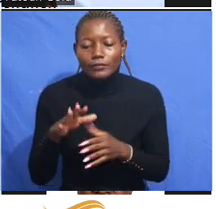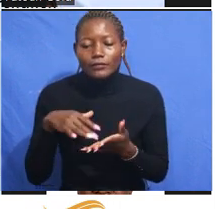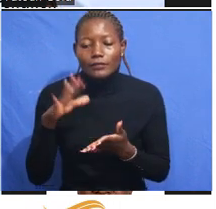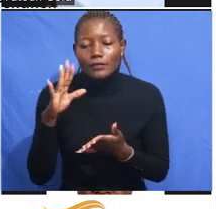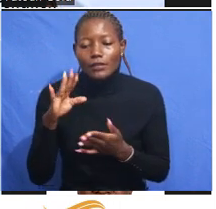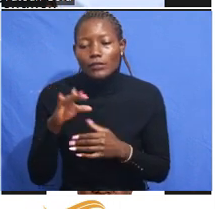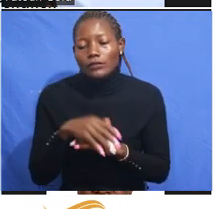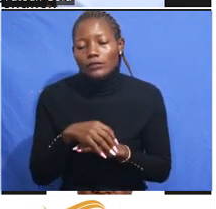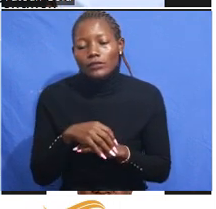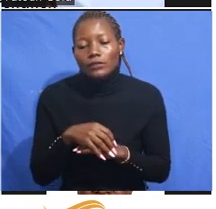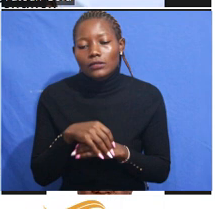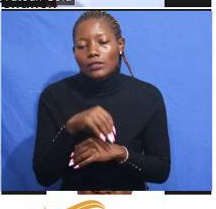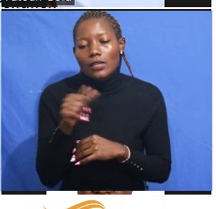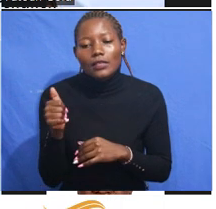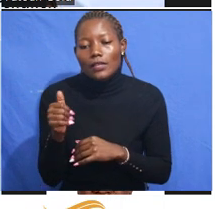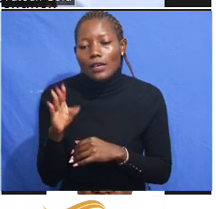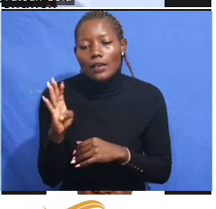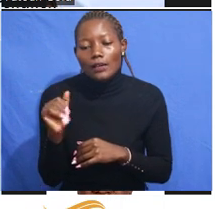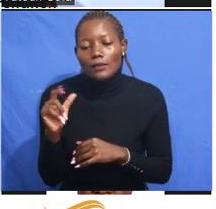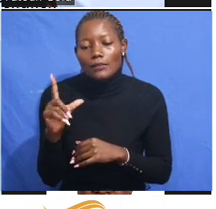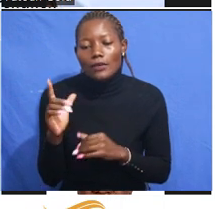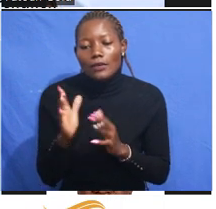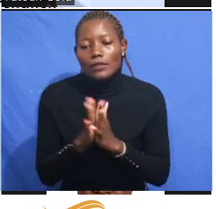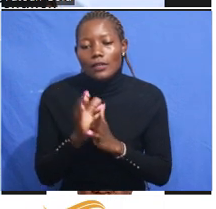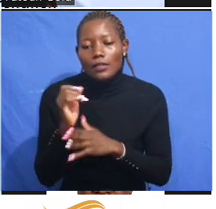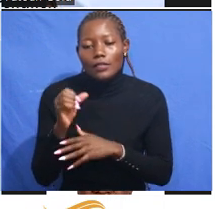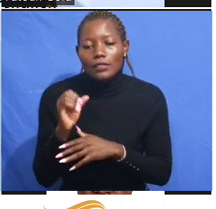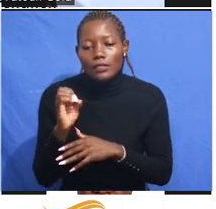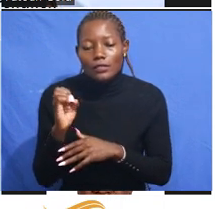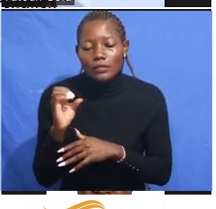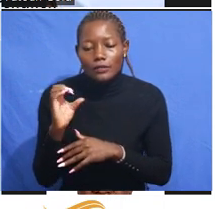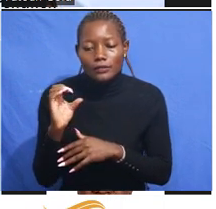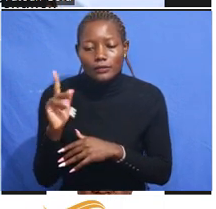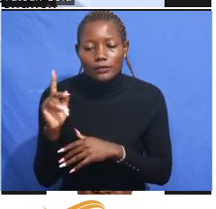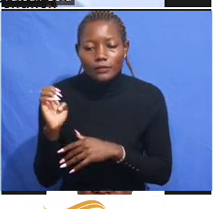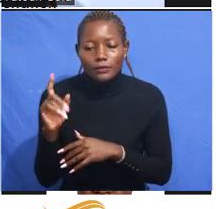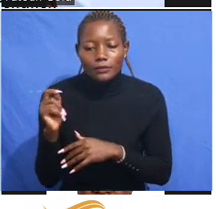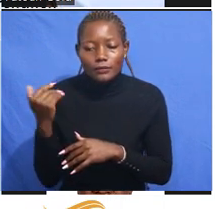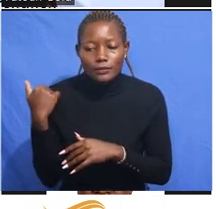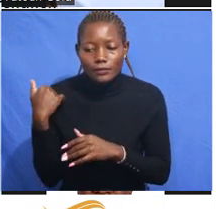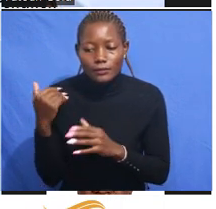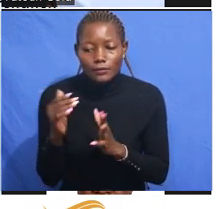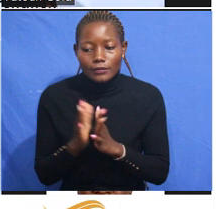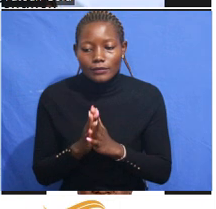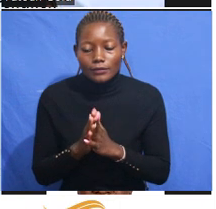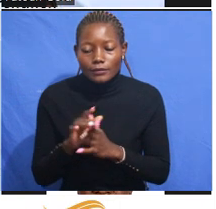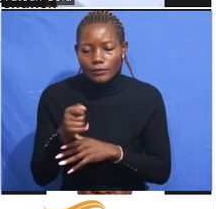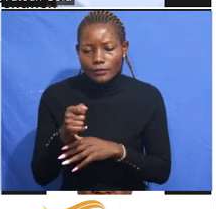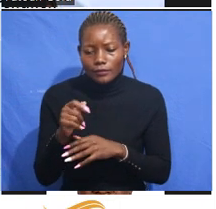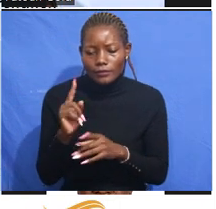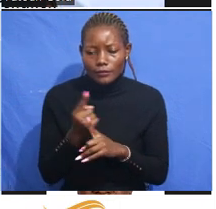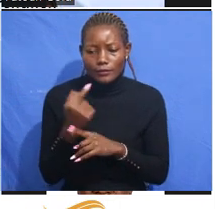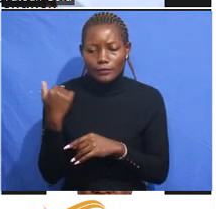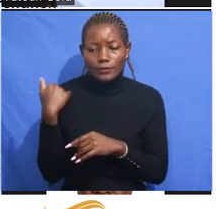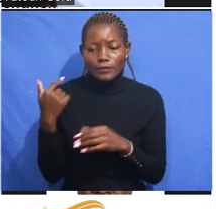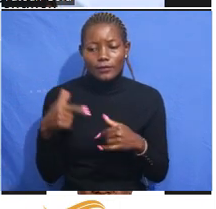synovial joints are the ball and socket joints, the shoulder and the hip. And I think the key difference here is that the shoulder allows